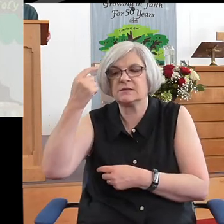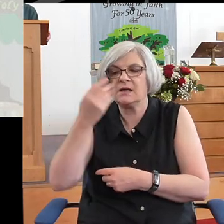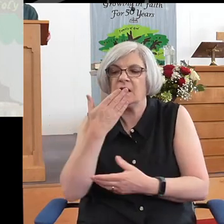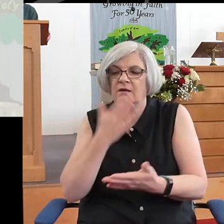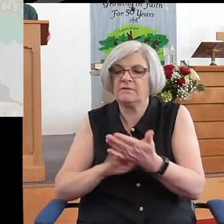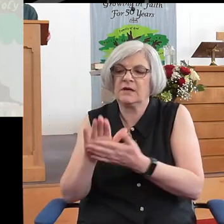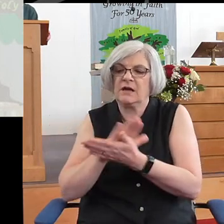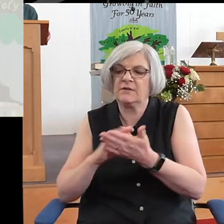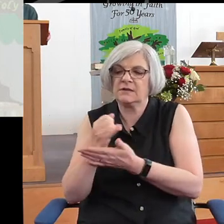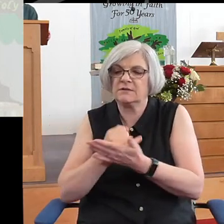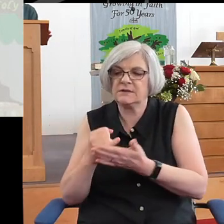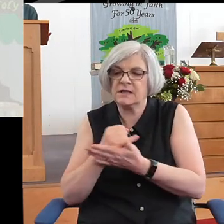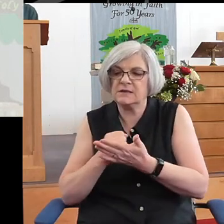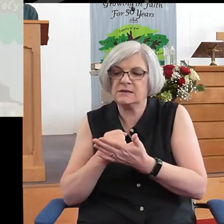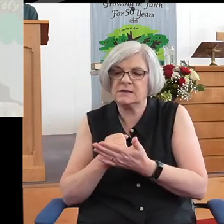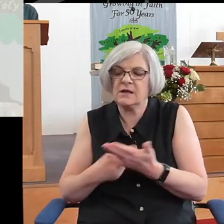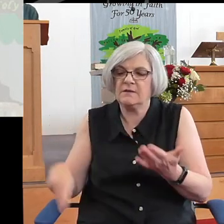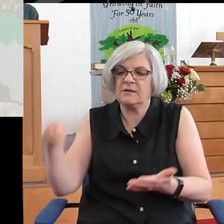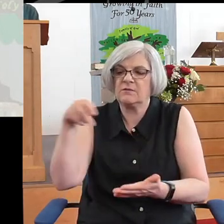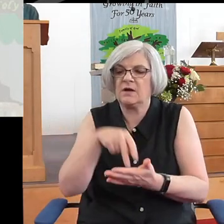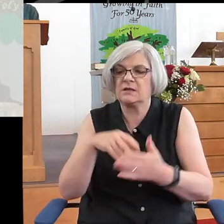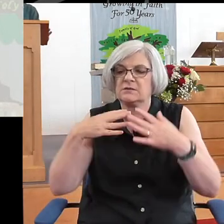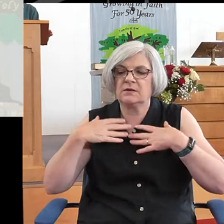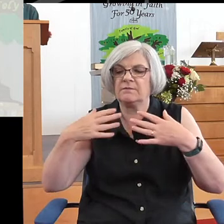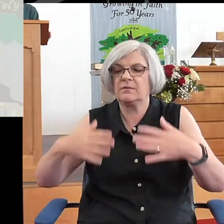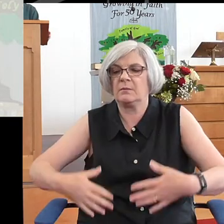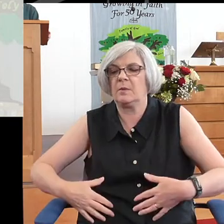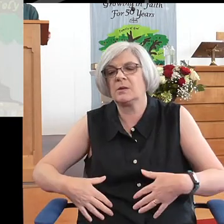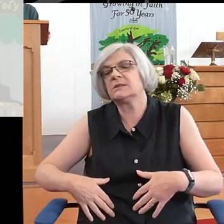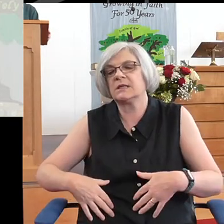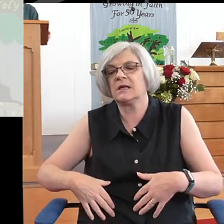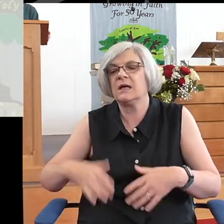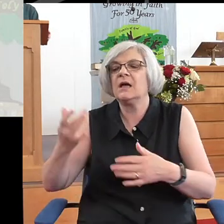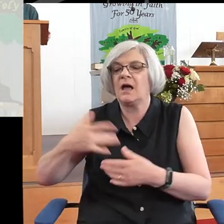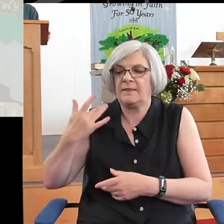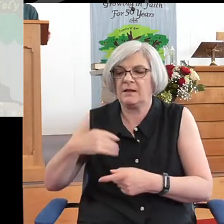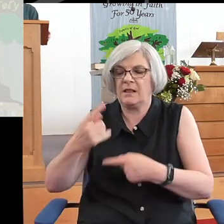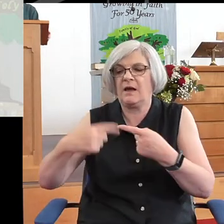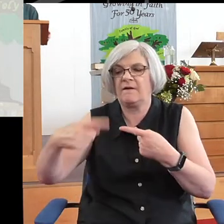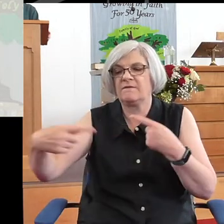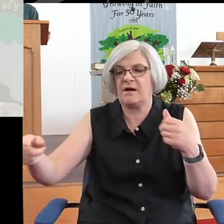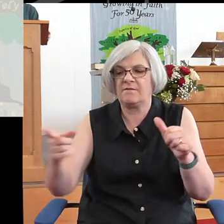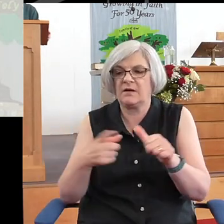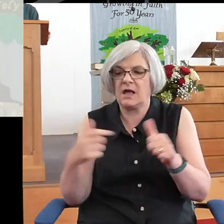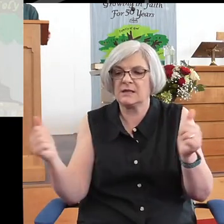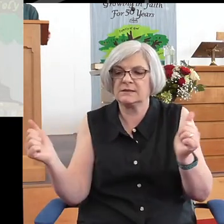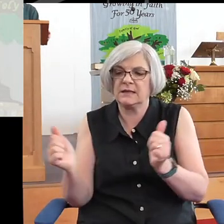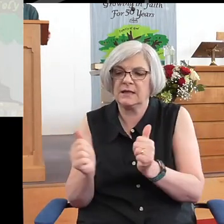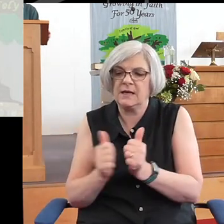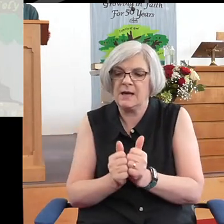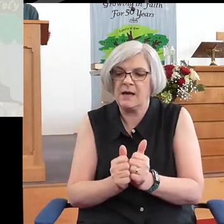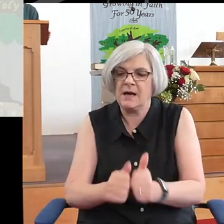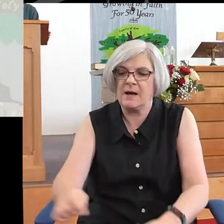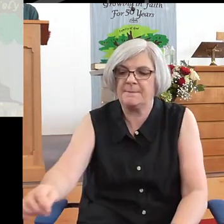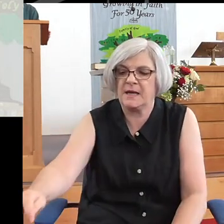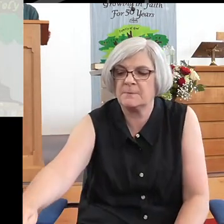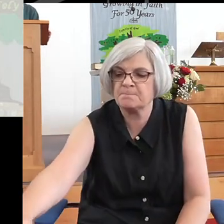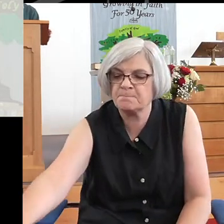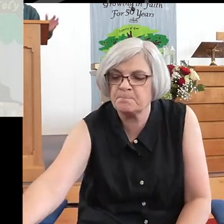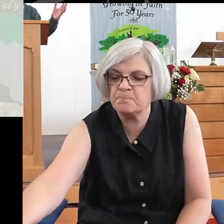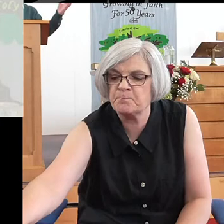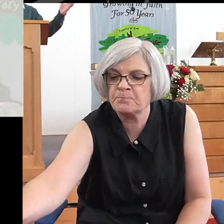saints, the forgiveness of sins, the resurrection of the body, and the life everlasting.